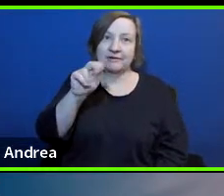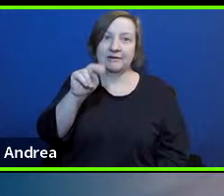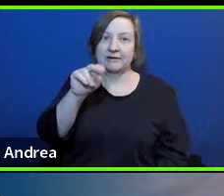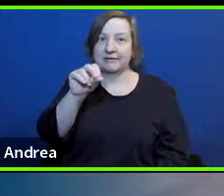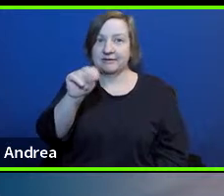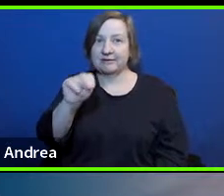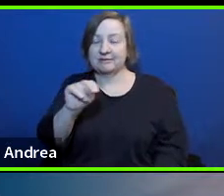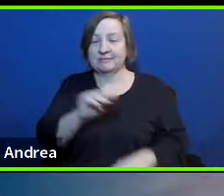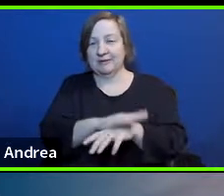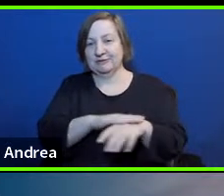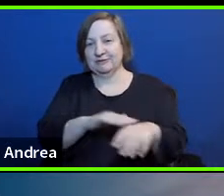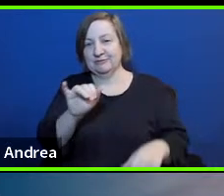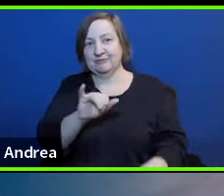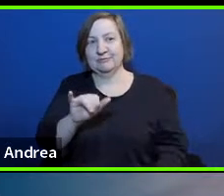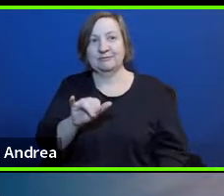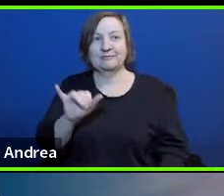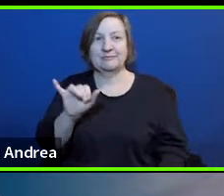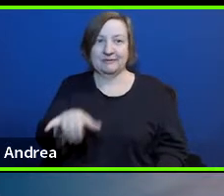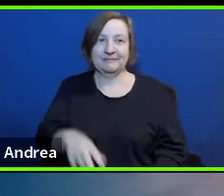yeah.